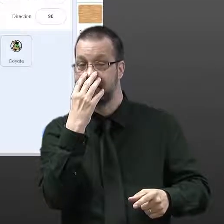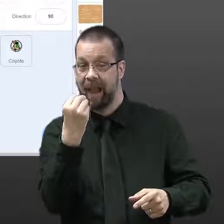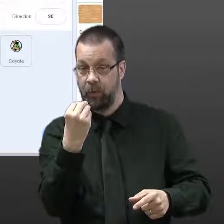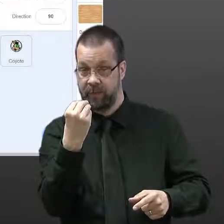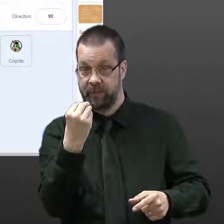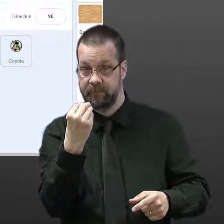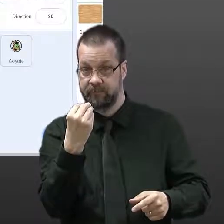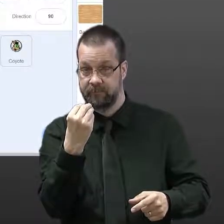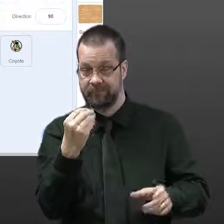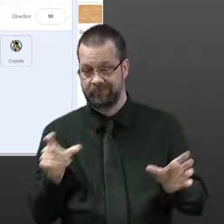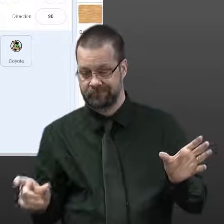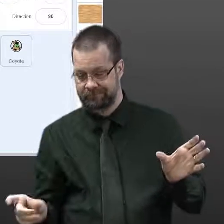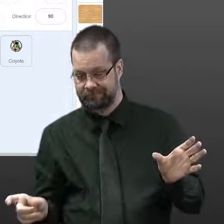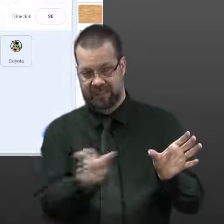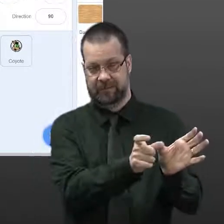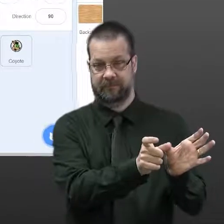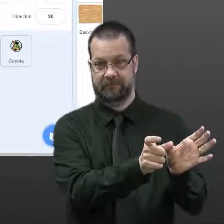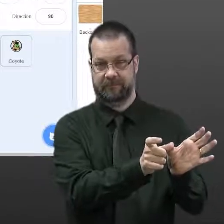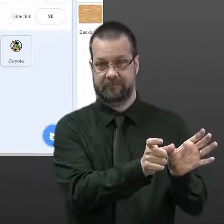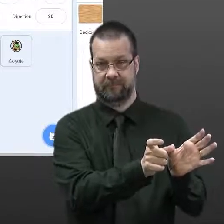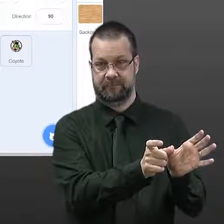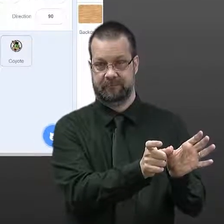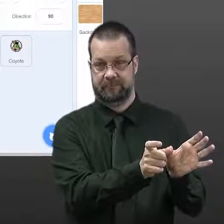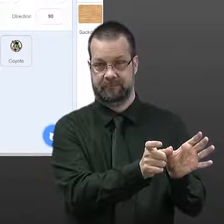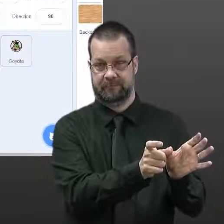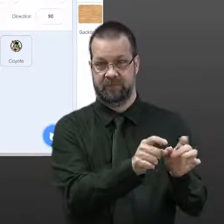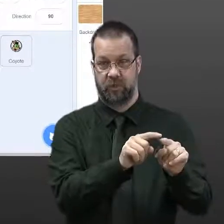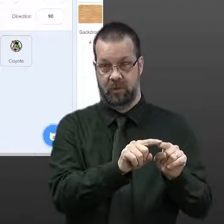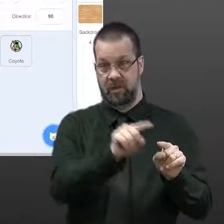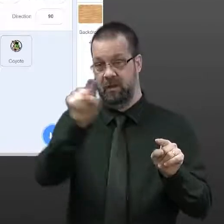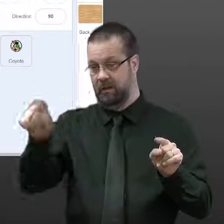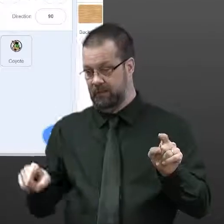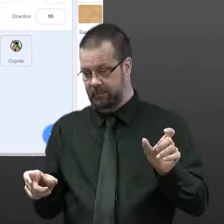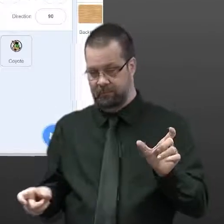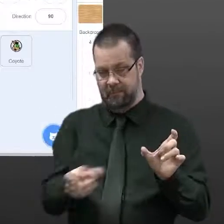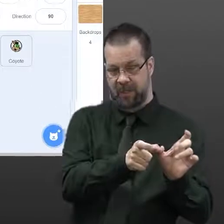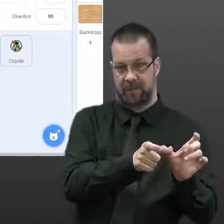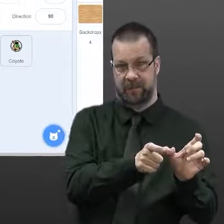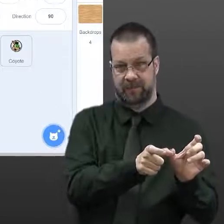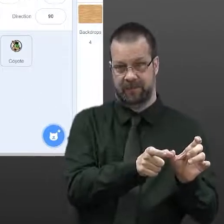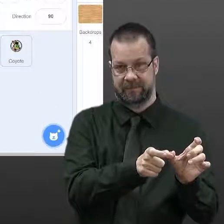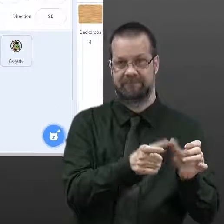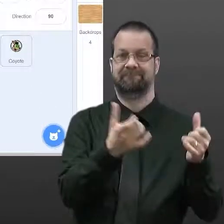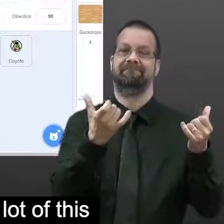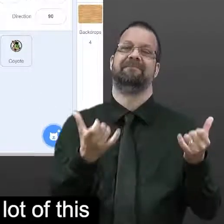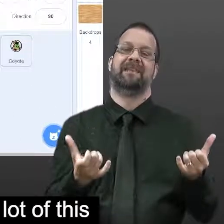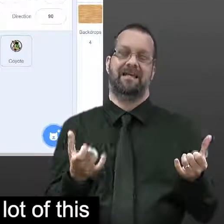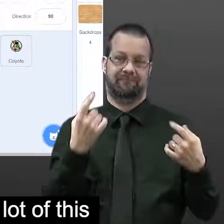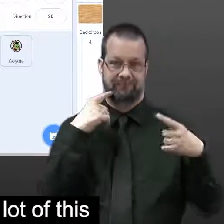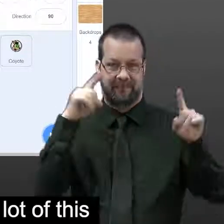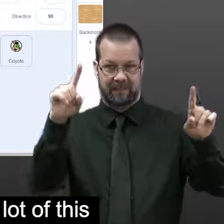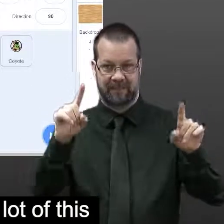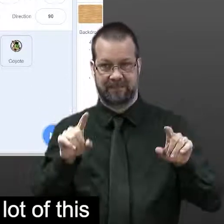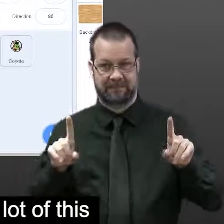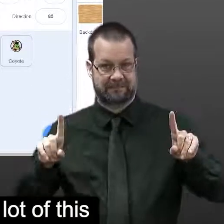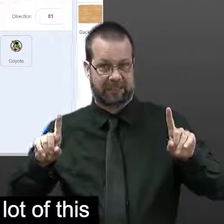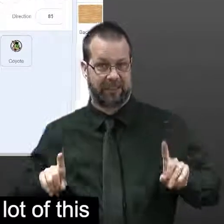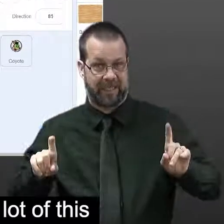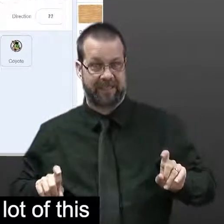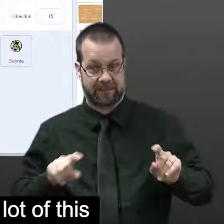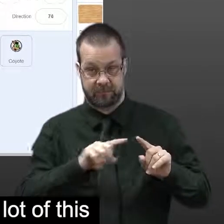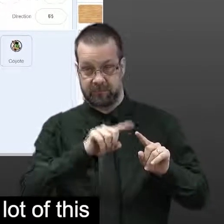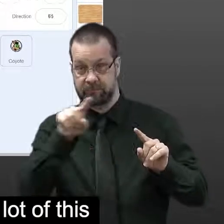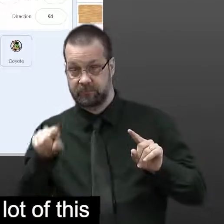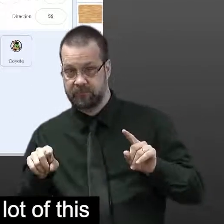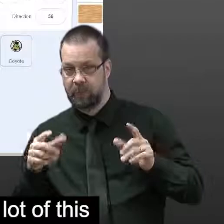Coyote so that we can shoot from the Coyote. There we go. So now we should be able